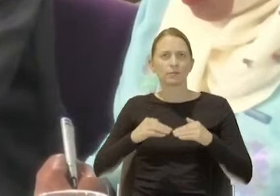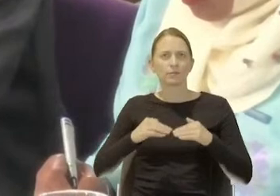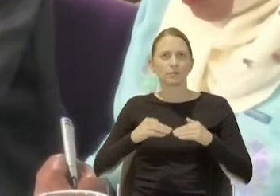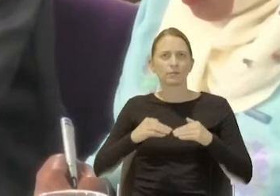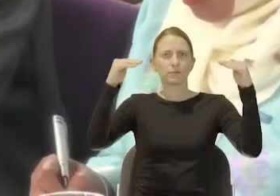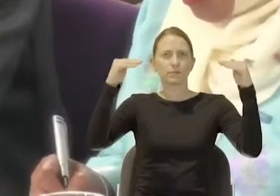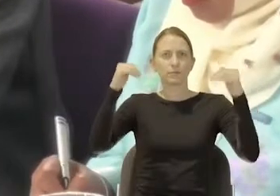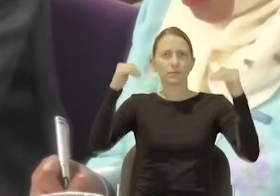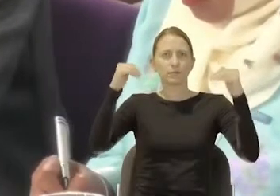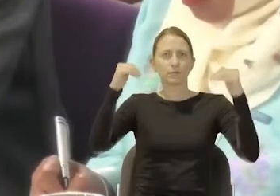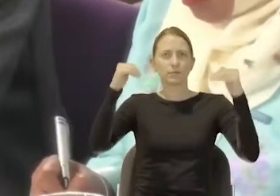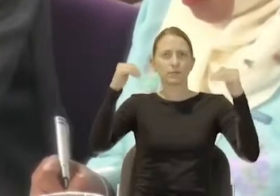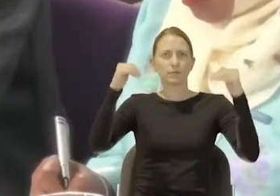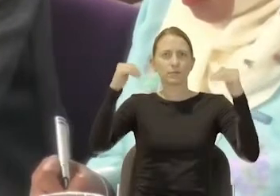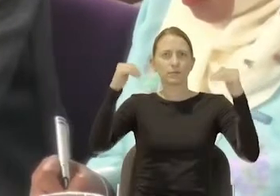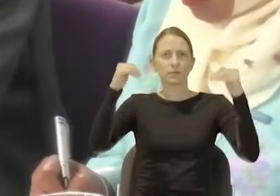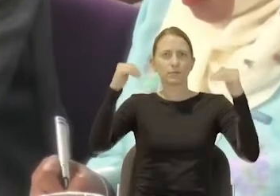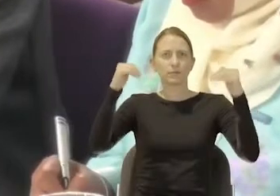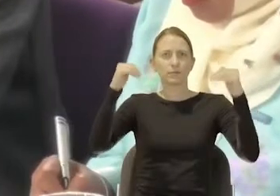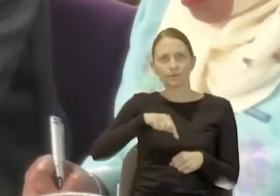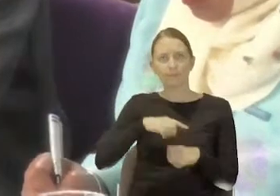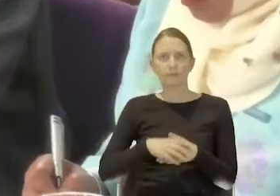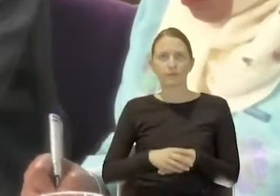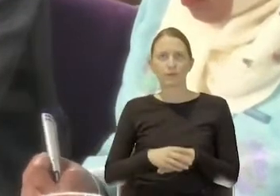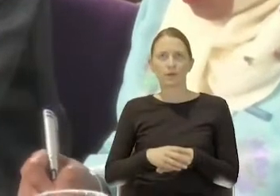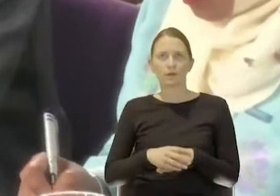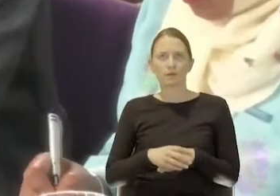that, but the momentum built up in February